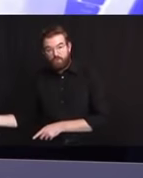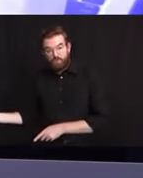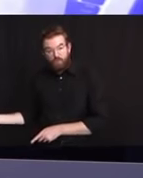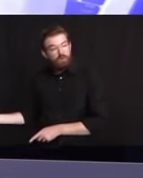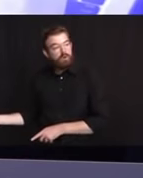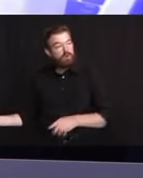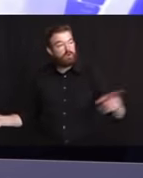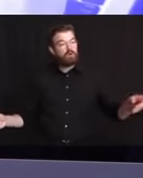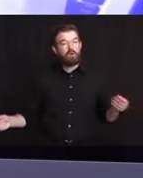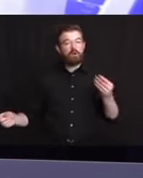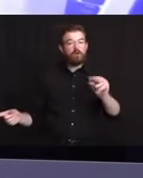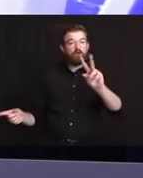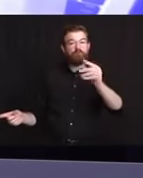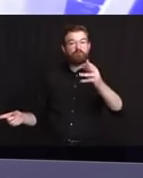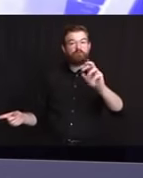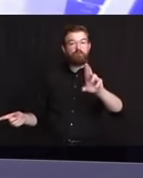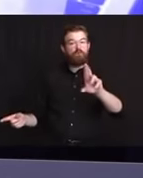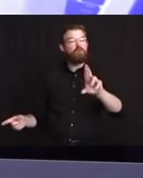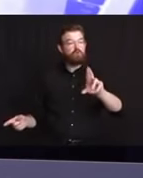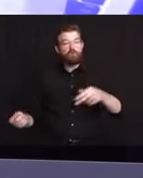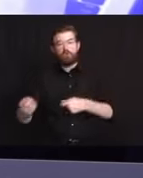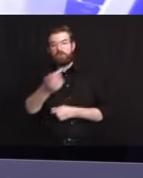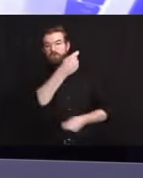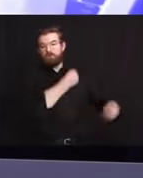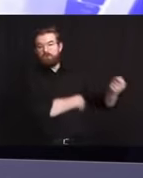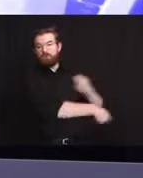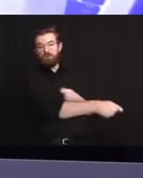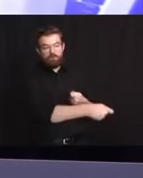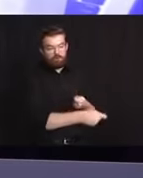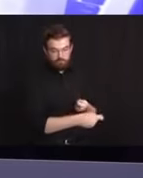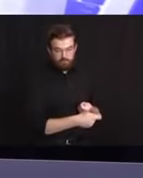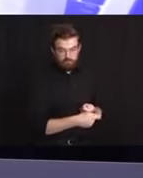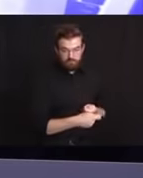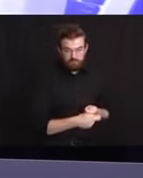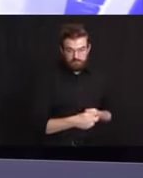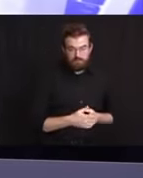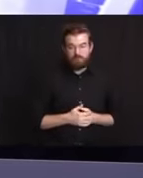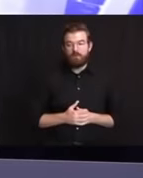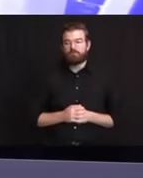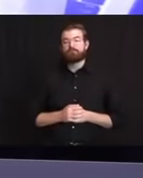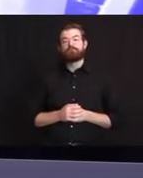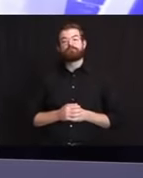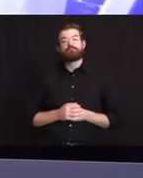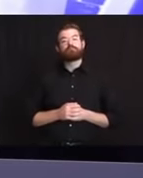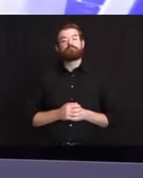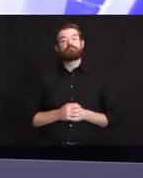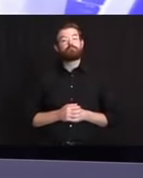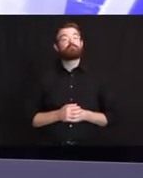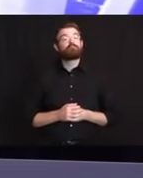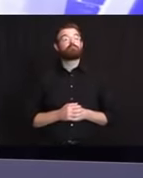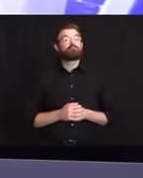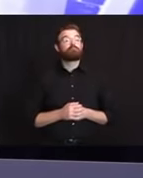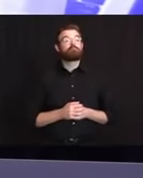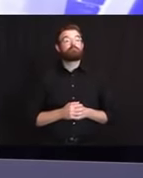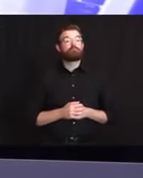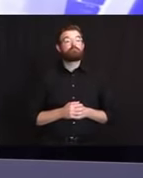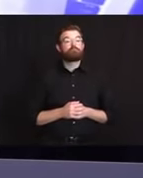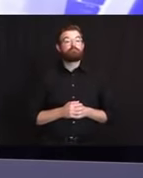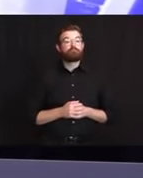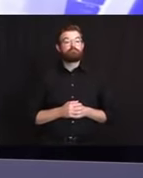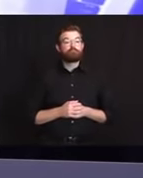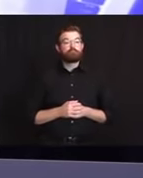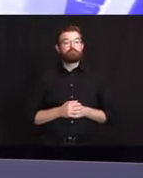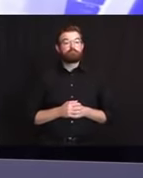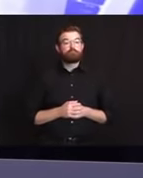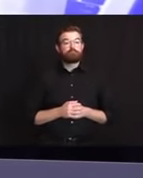NJ.gov/health. As a reminder, the department is launching our electronic survey today that will collect information from airline